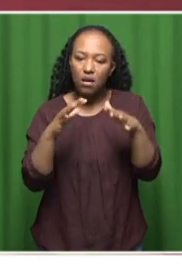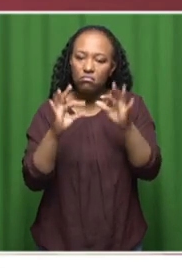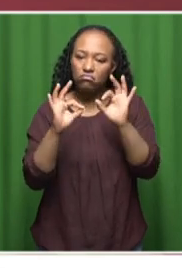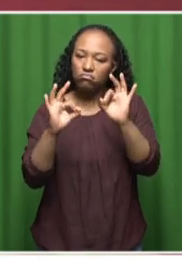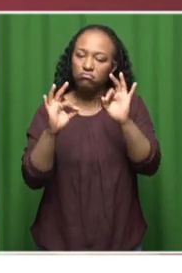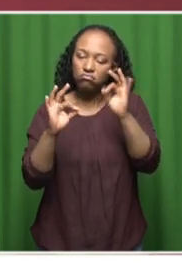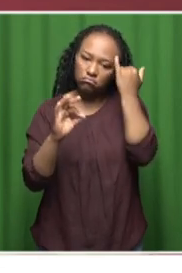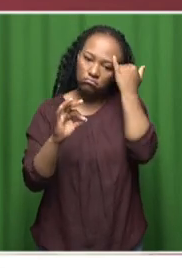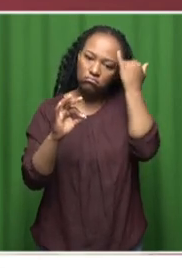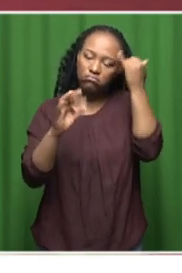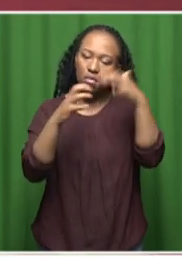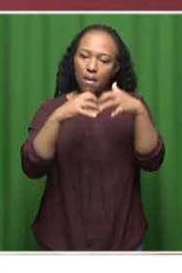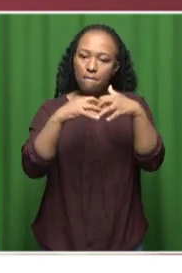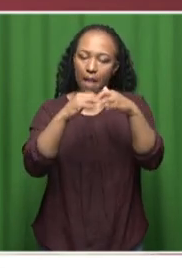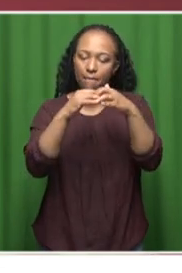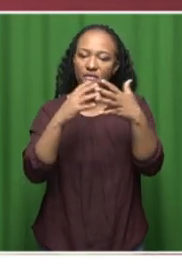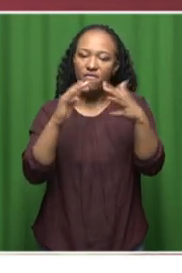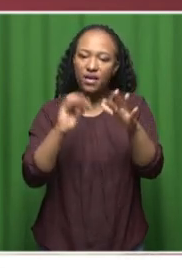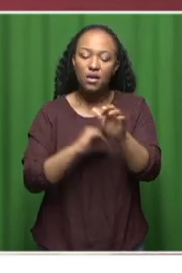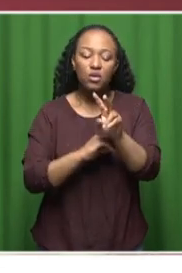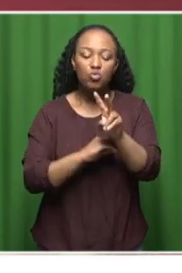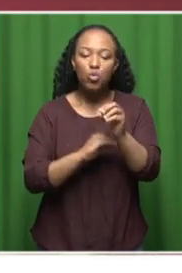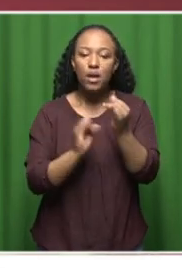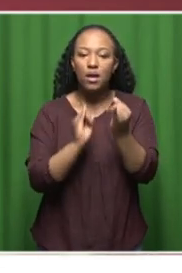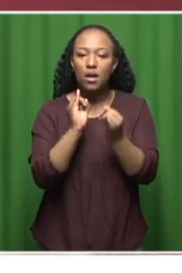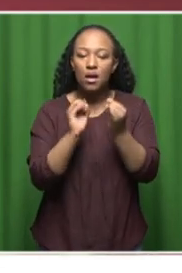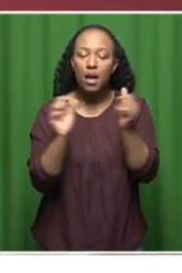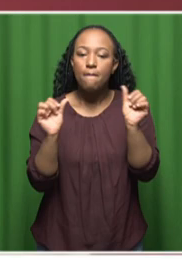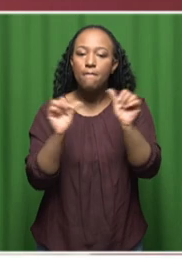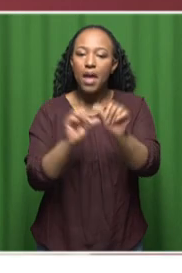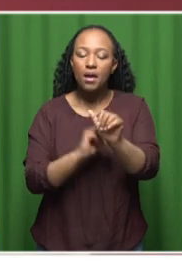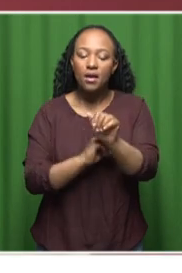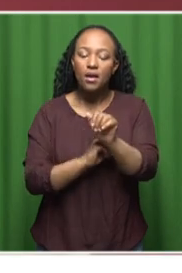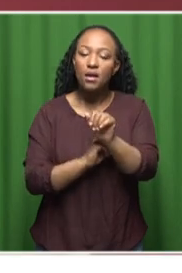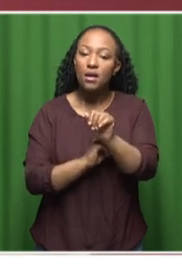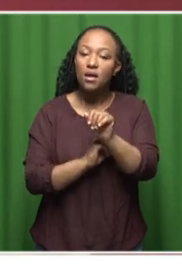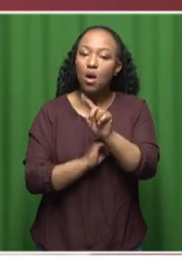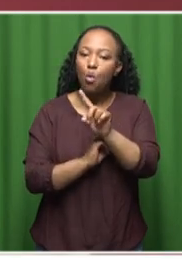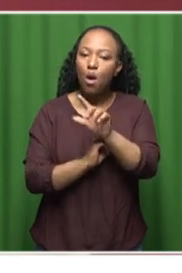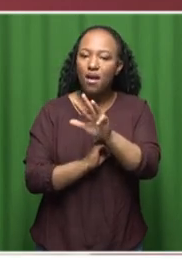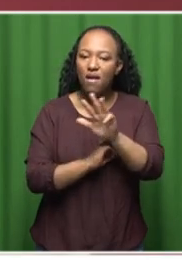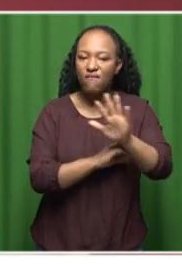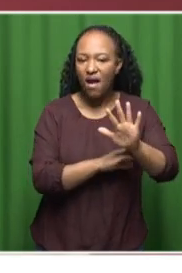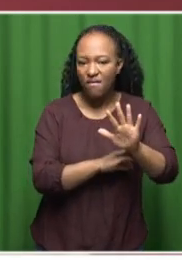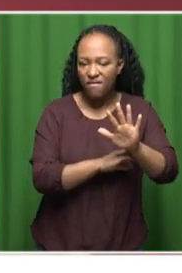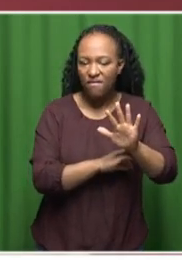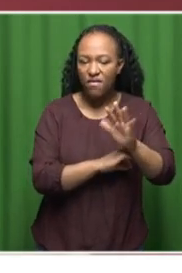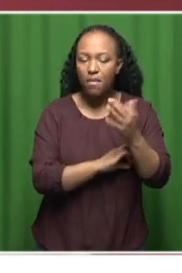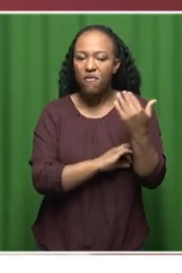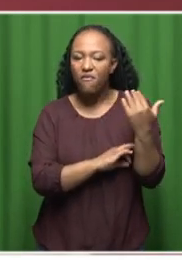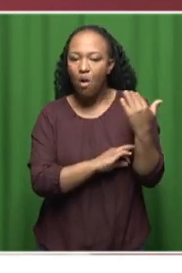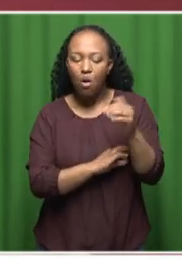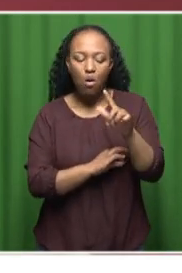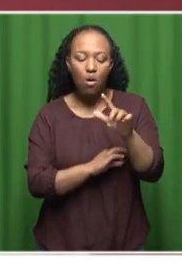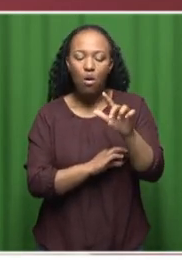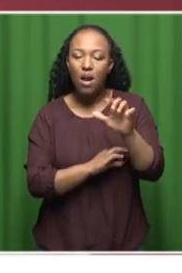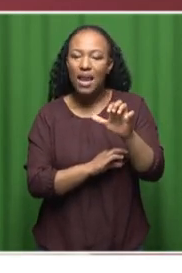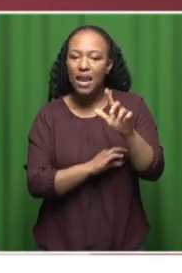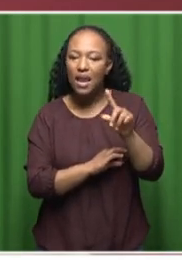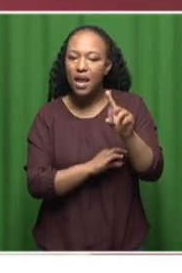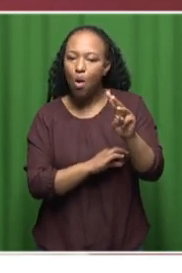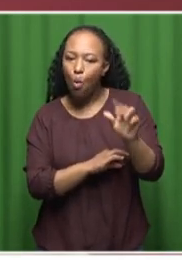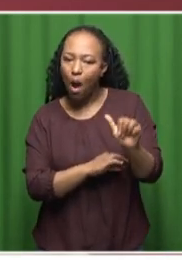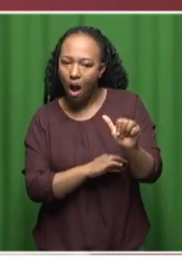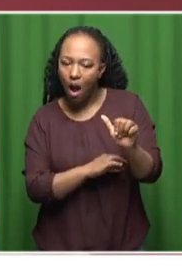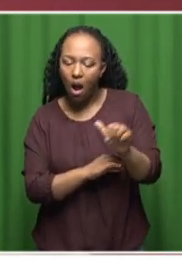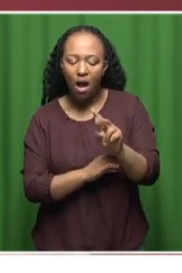only 2011. It is back to 1995 with the Greater Lekwavaal Metropolitan. This was